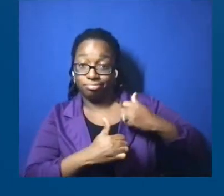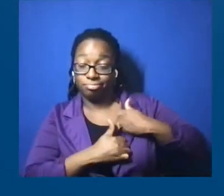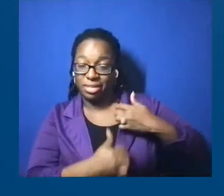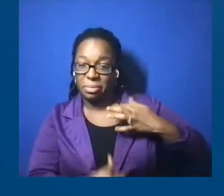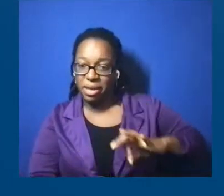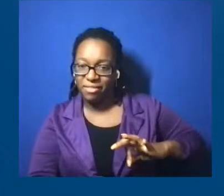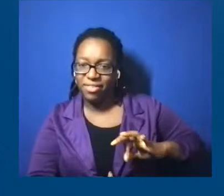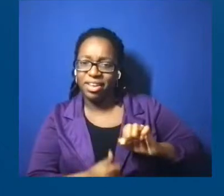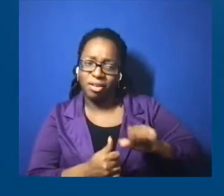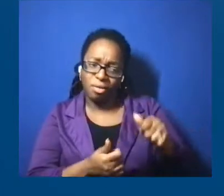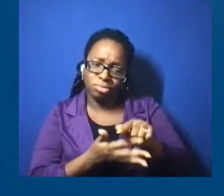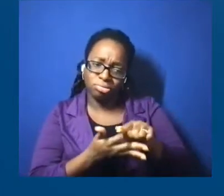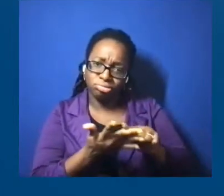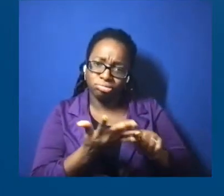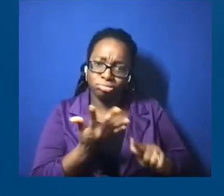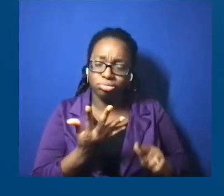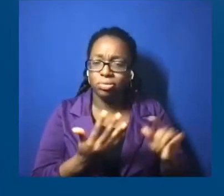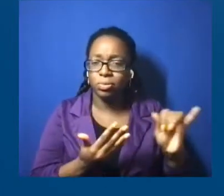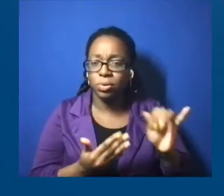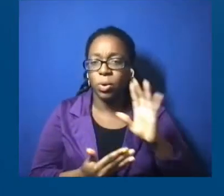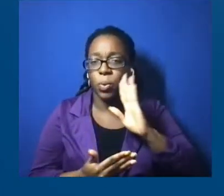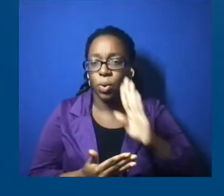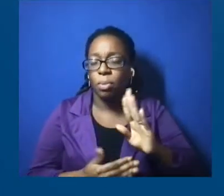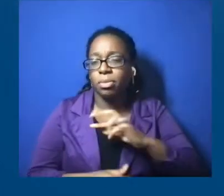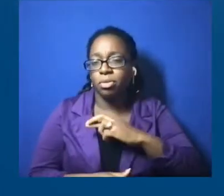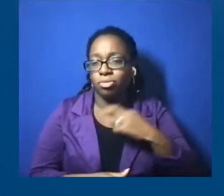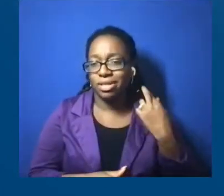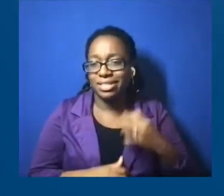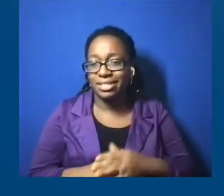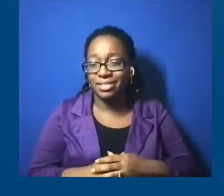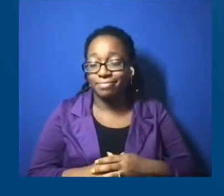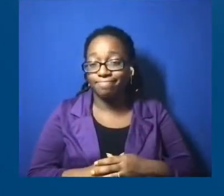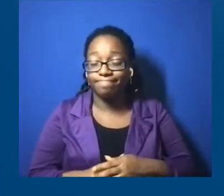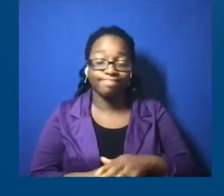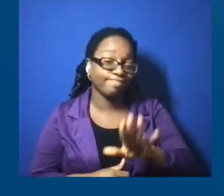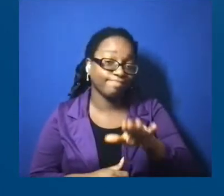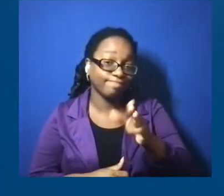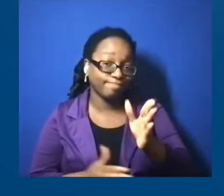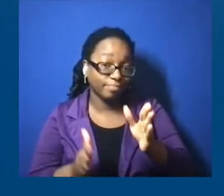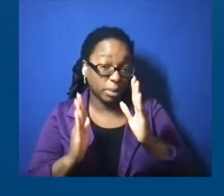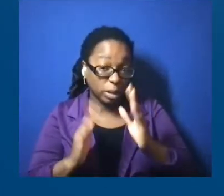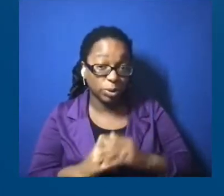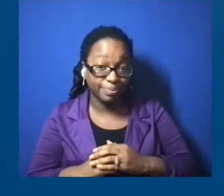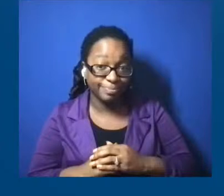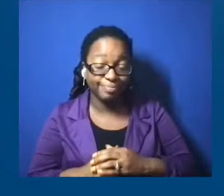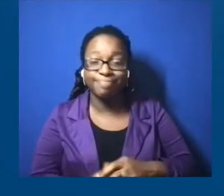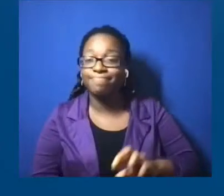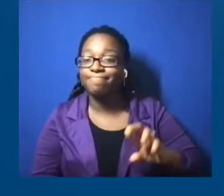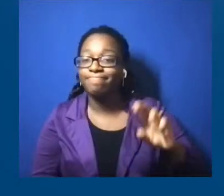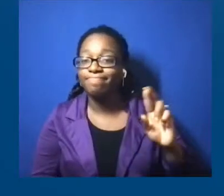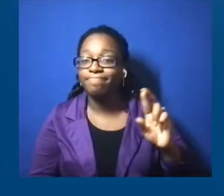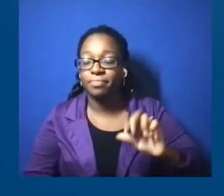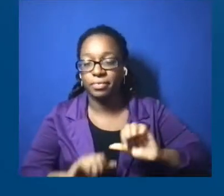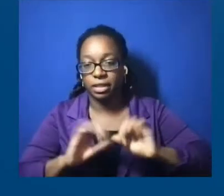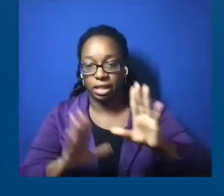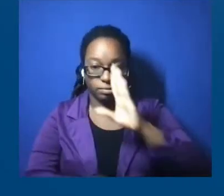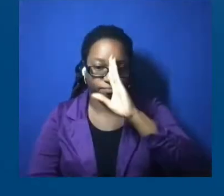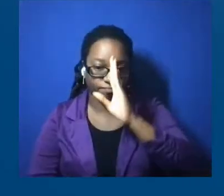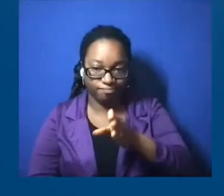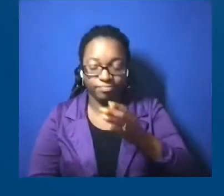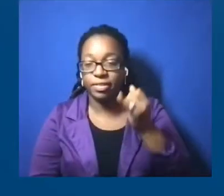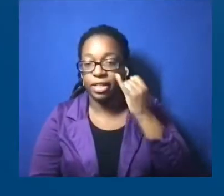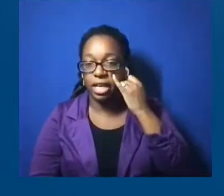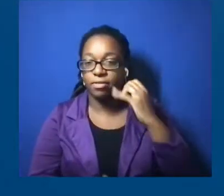at risk. Hear this closely. The Republicans have made it clear that if they win control